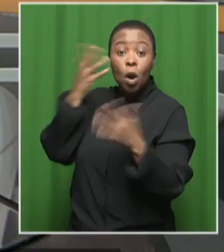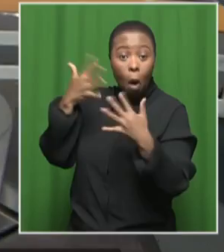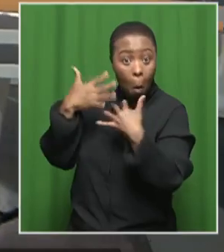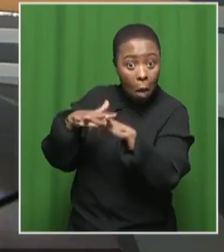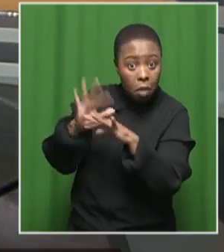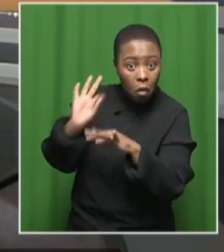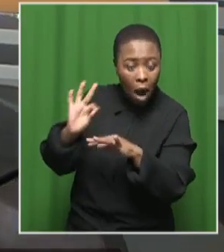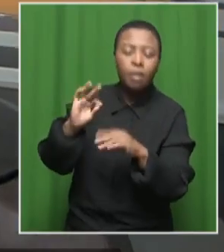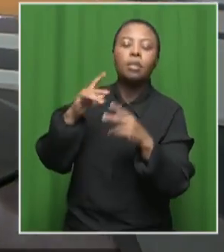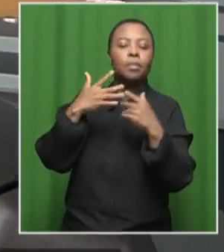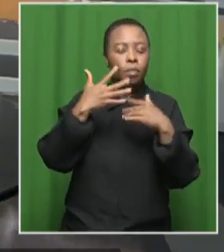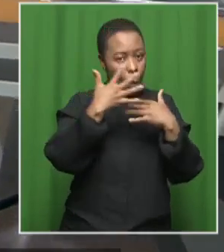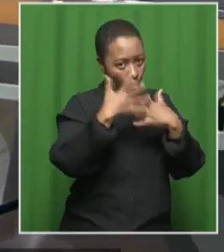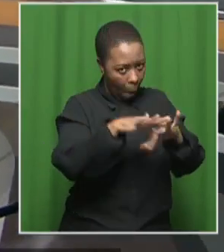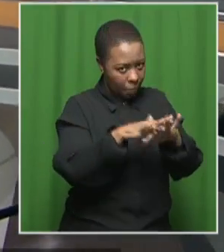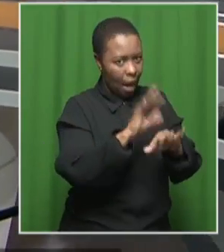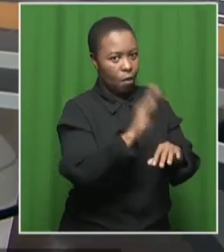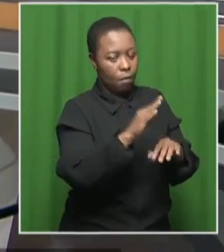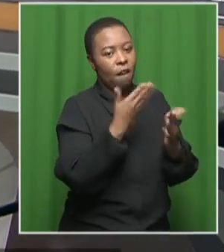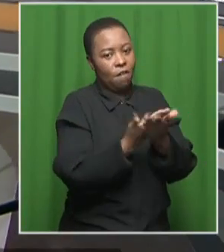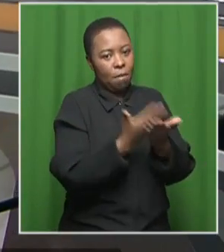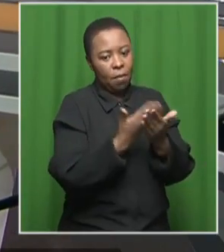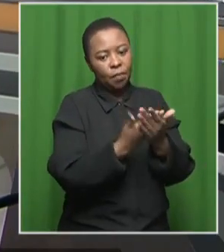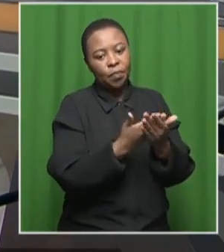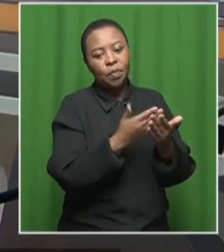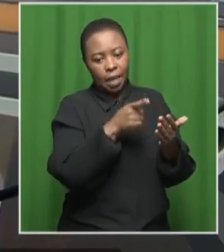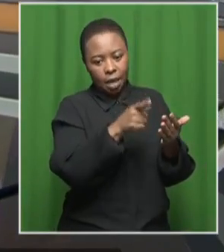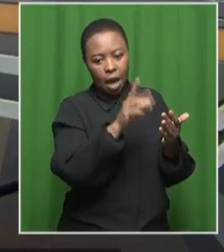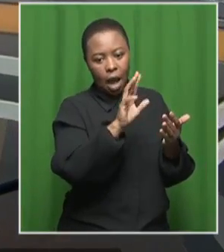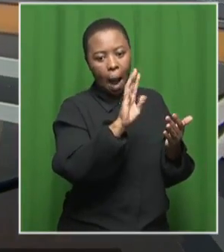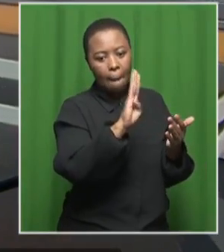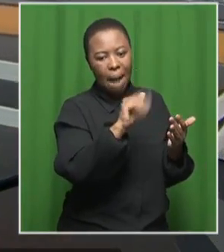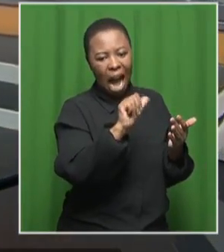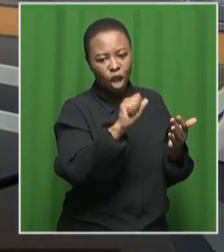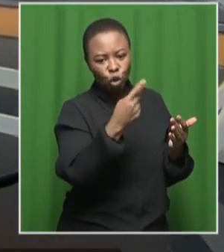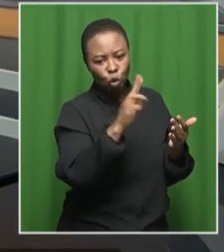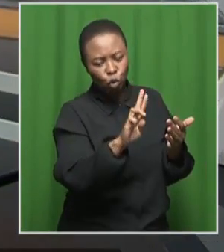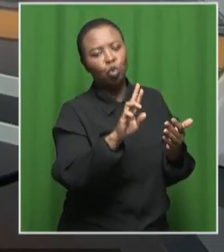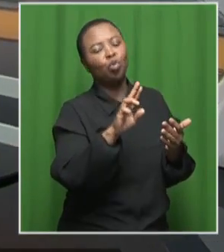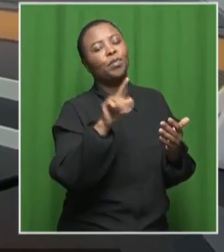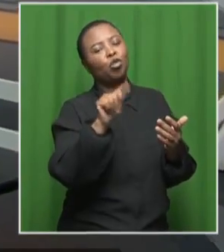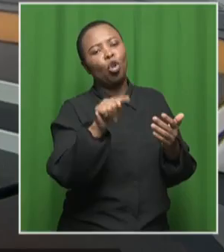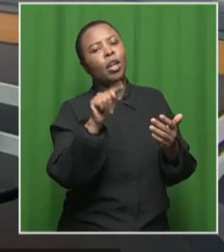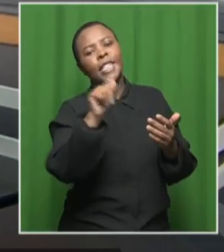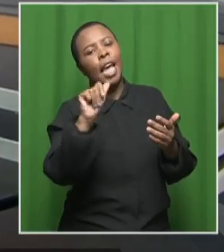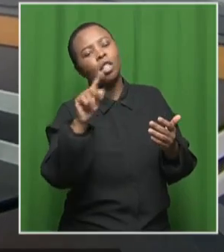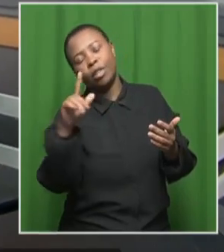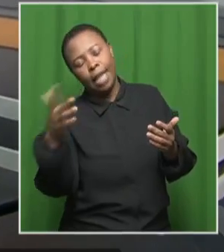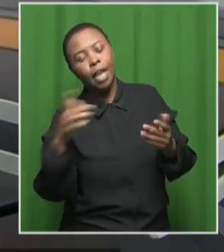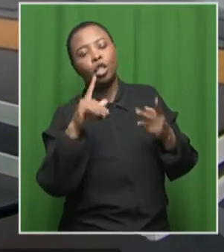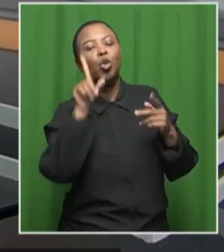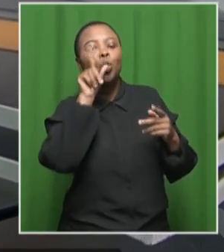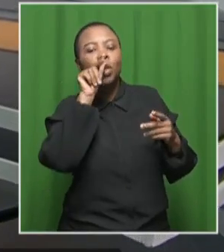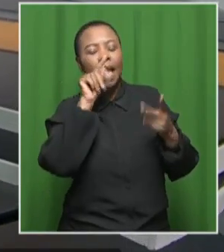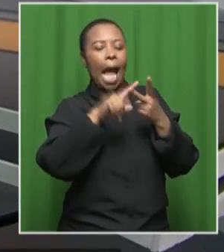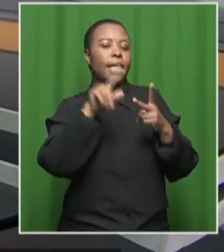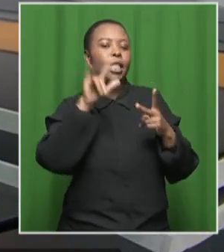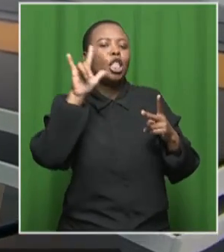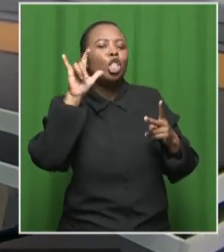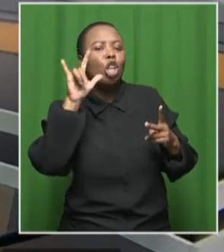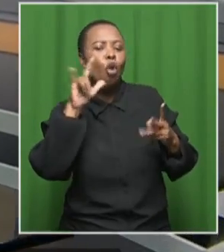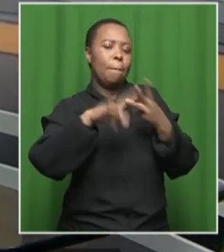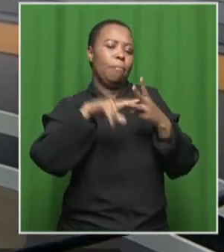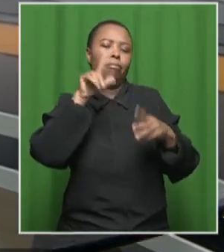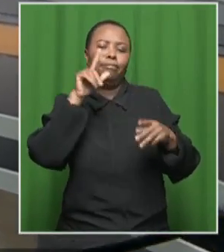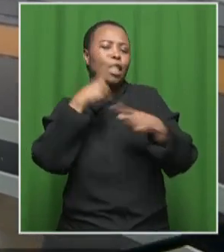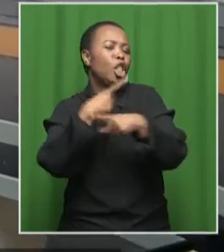doubt? Yes, it's available on the website, bashauhuru.co.za, on the social media, Twitter, Instagram, TikTok, you name it. Okay, Yeah.